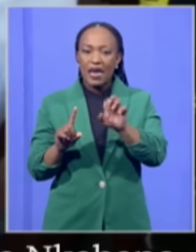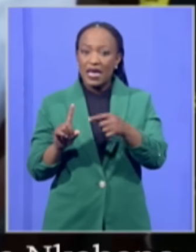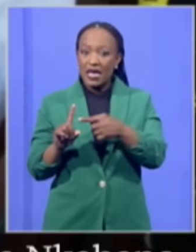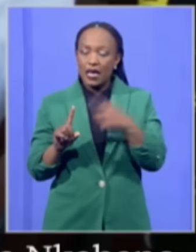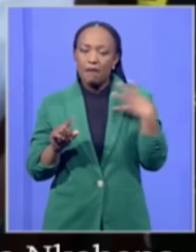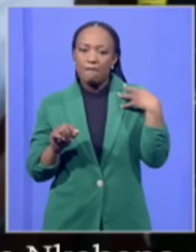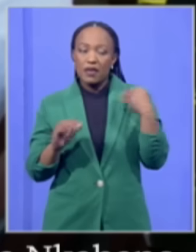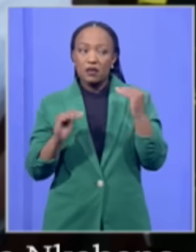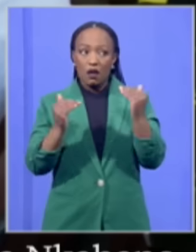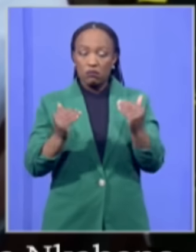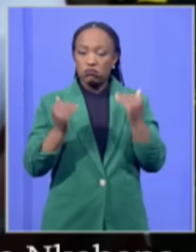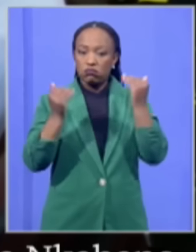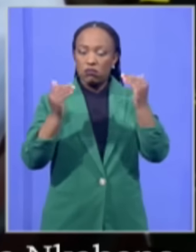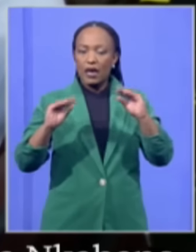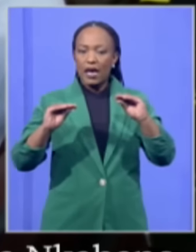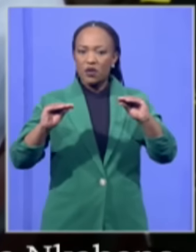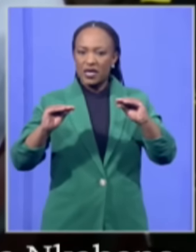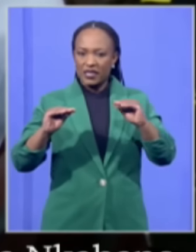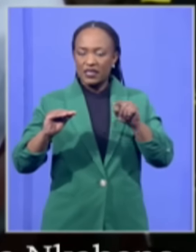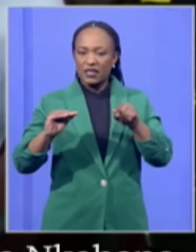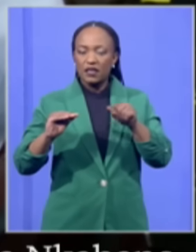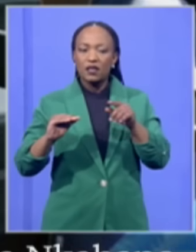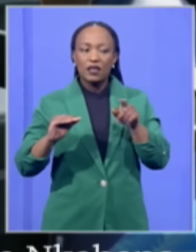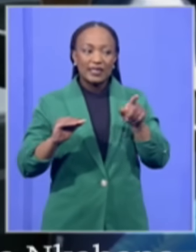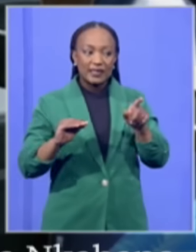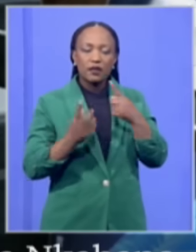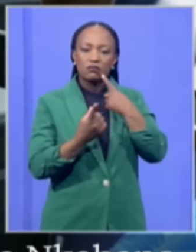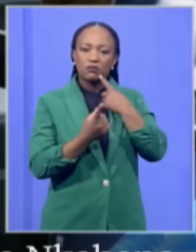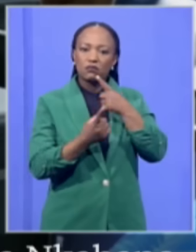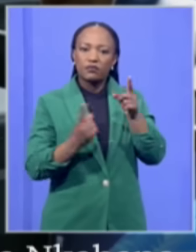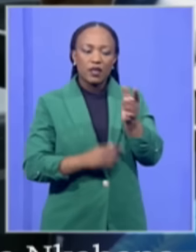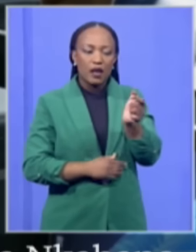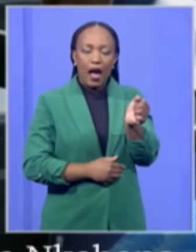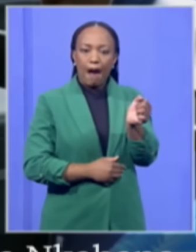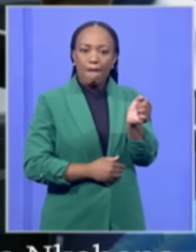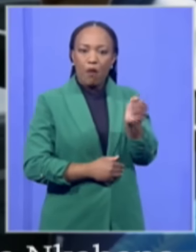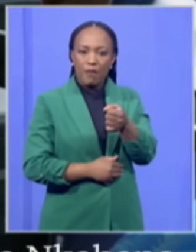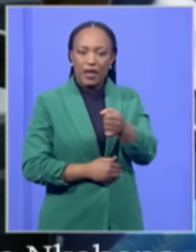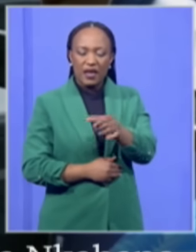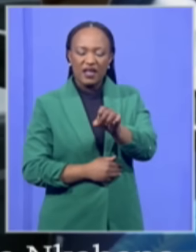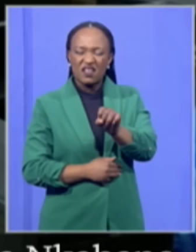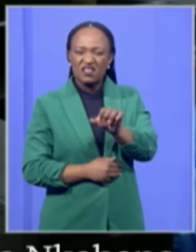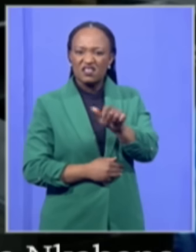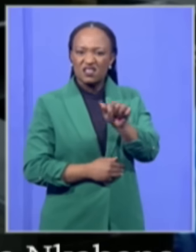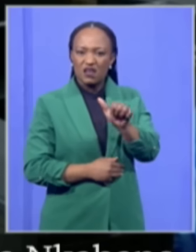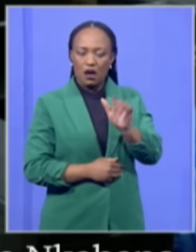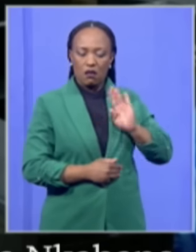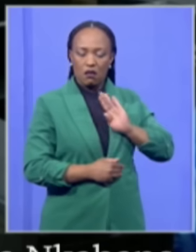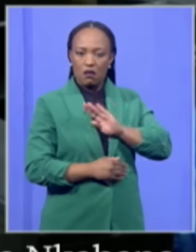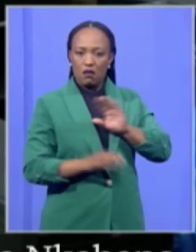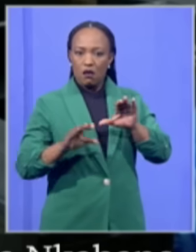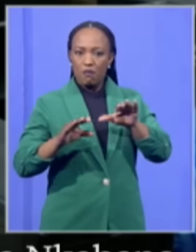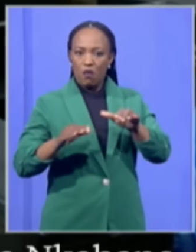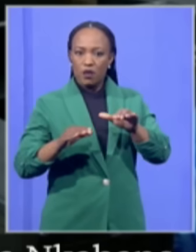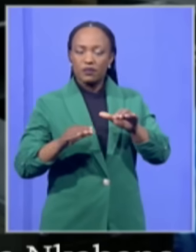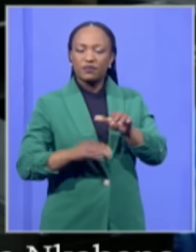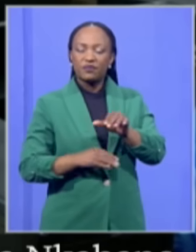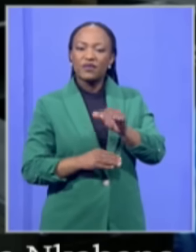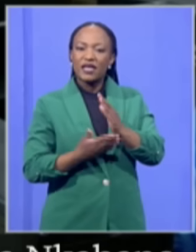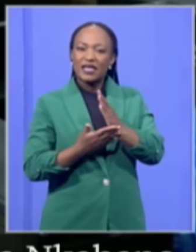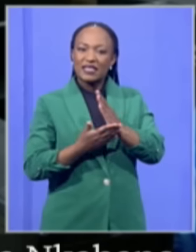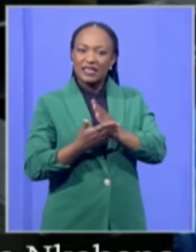She announced certain appointments to the SETA boards, the Sector Education and